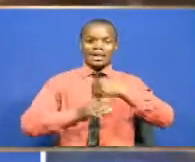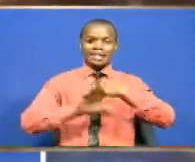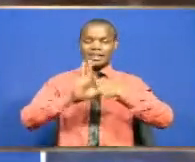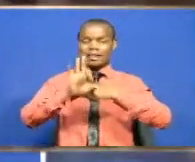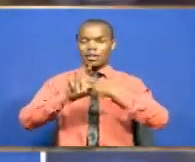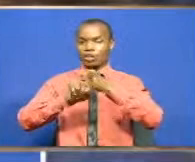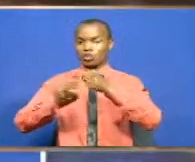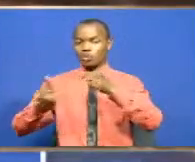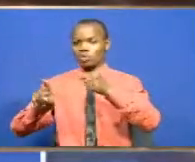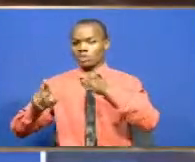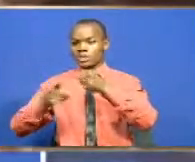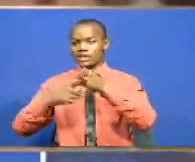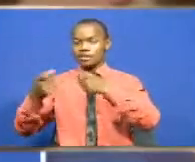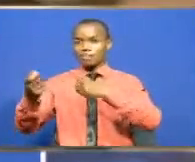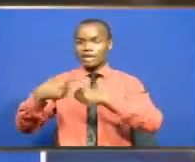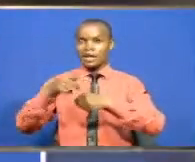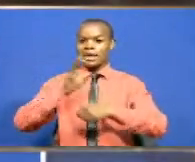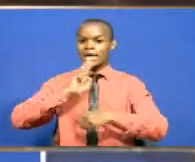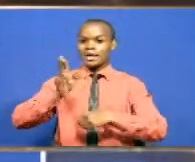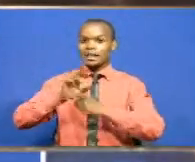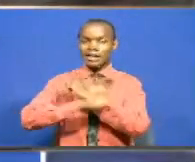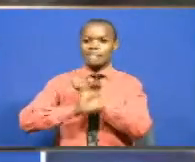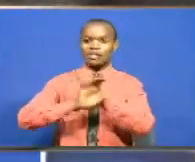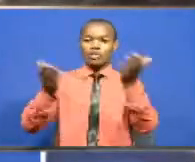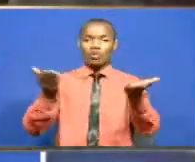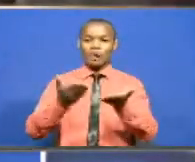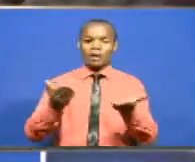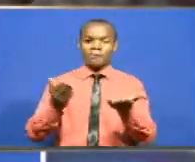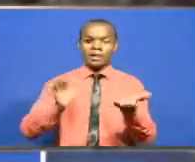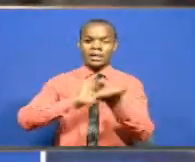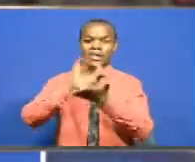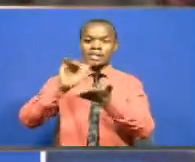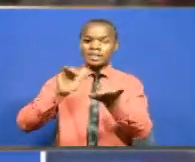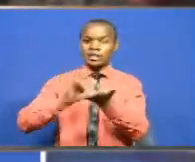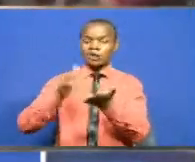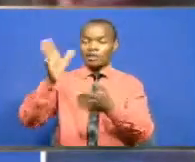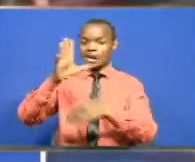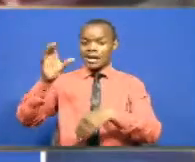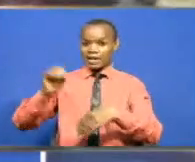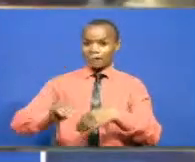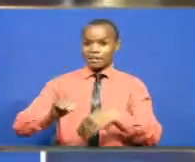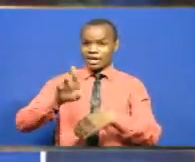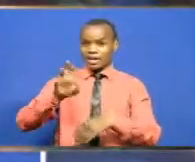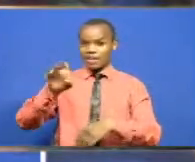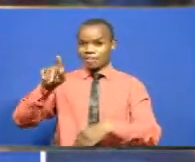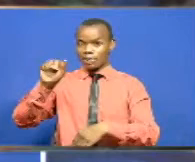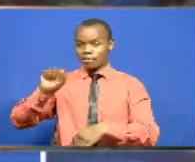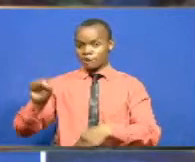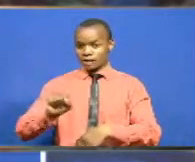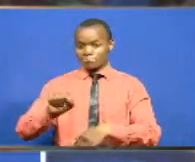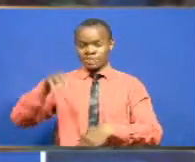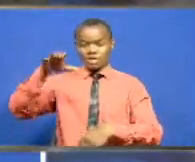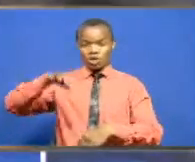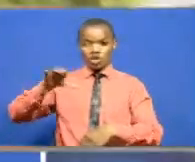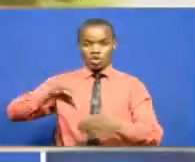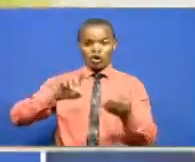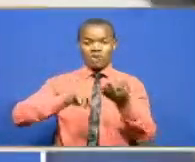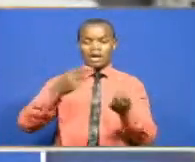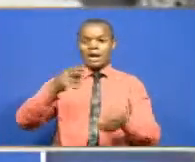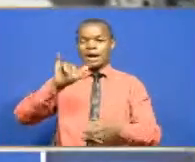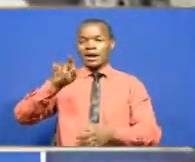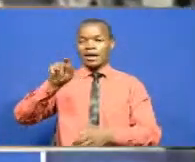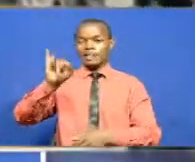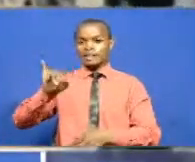at risk include Afghanistan, the Central African Republic, the Democratic Republic of Congo, Haiti, and